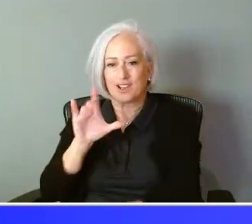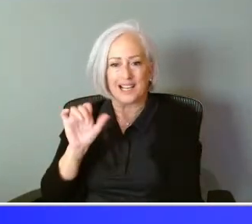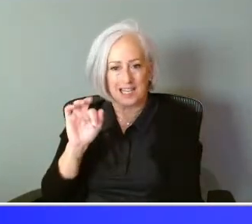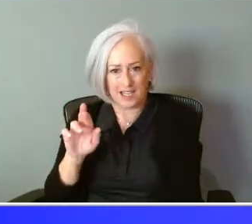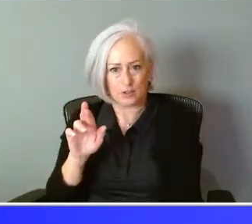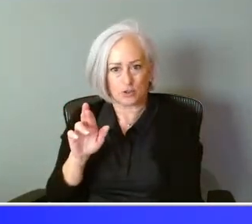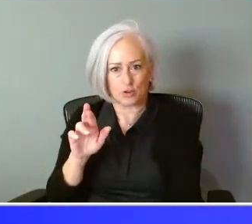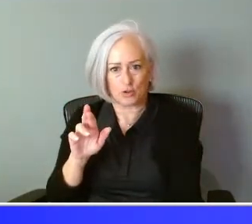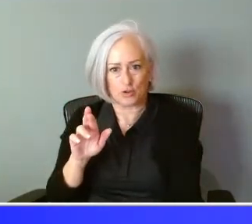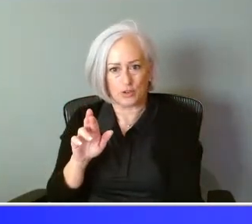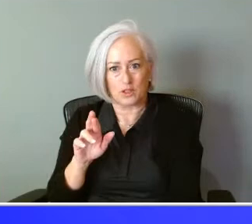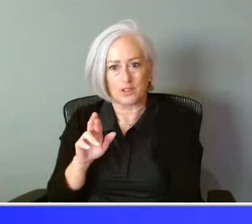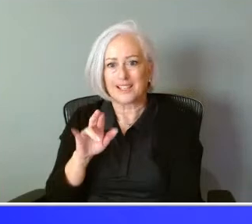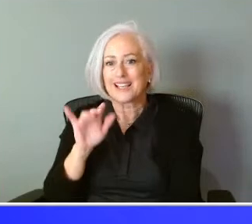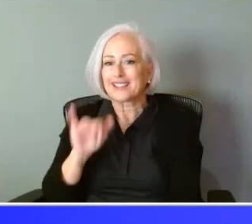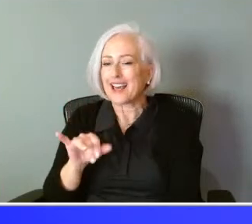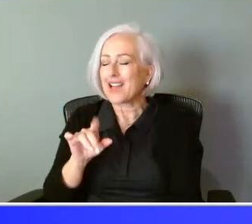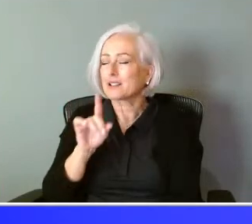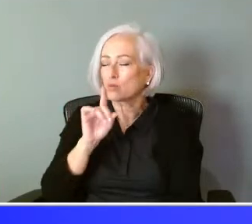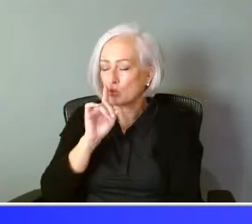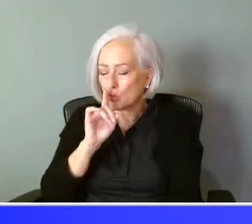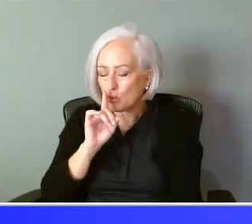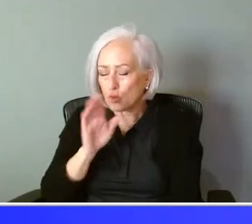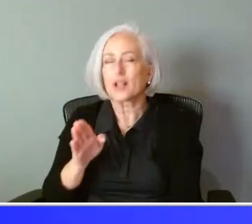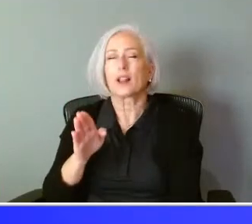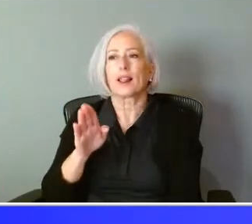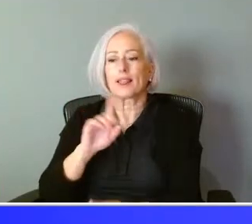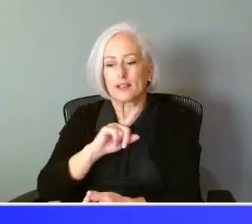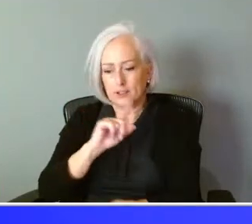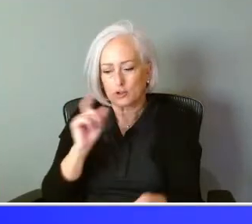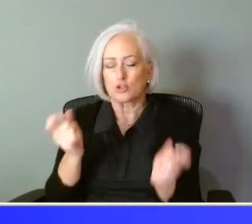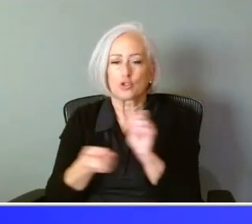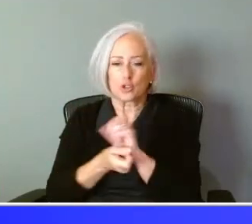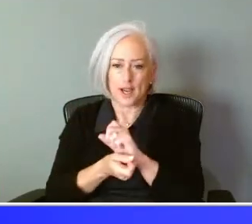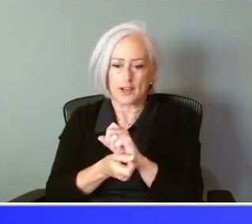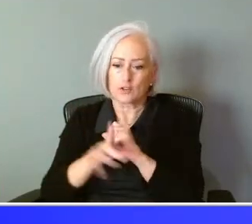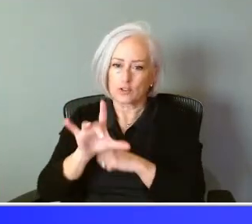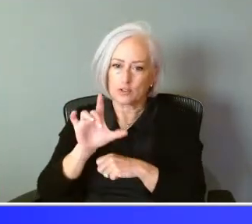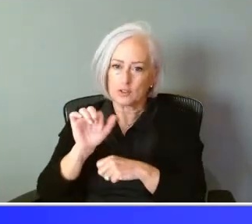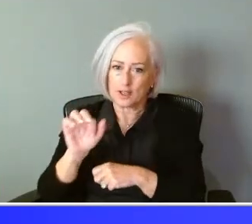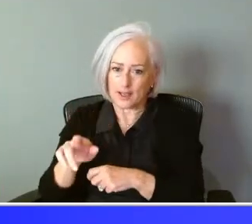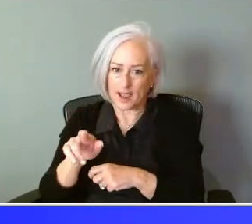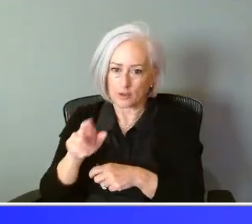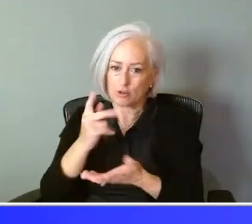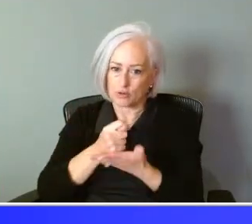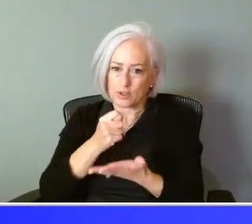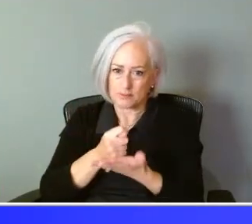is simply a game-changing moment, and we're seeing